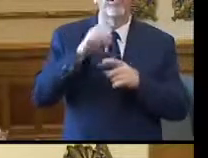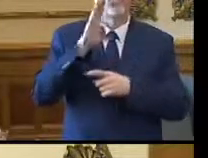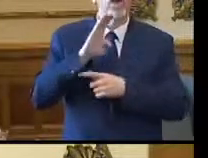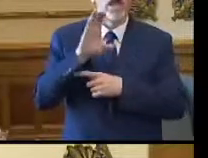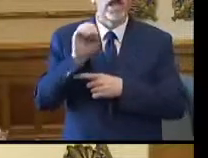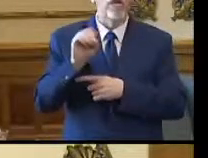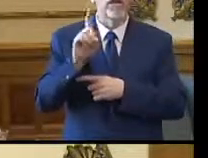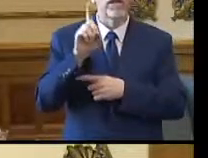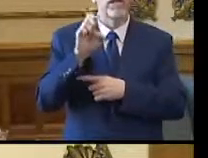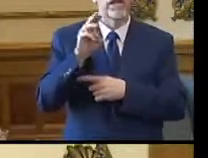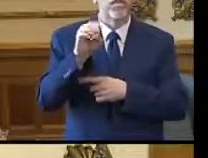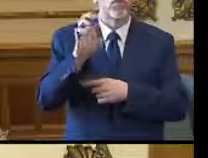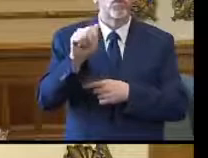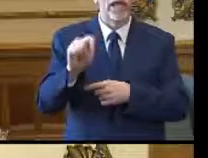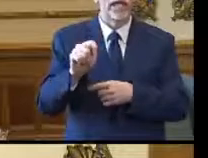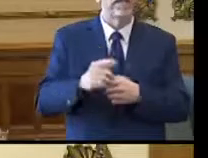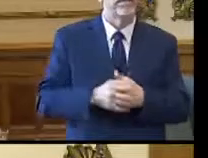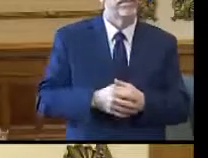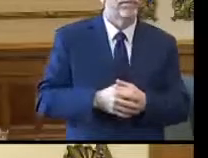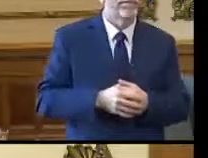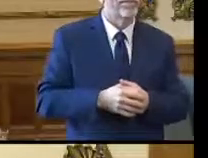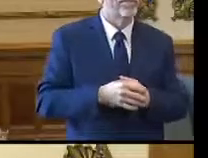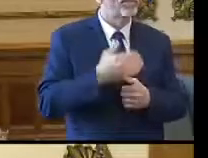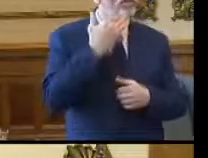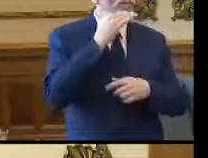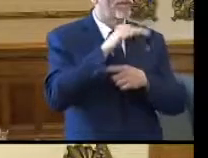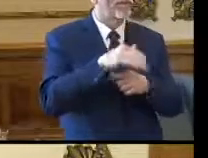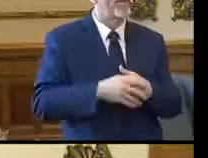Democrat. Good afternoon.